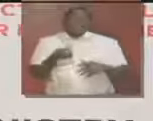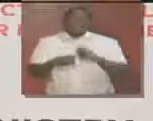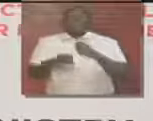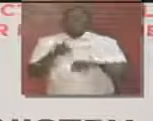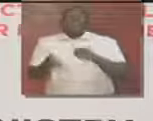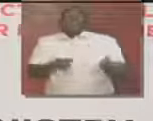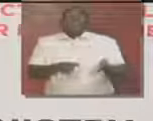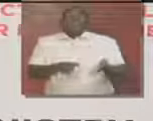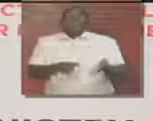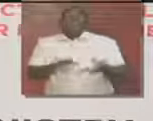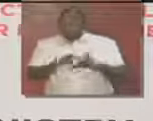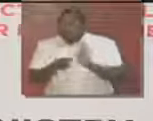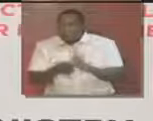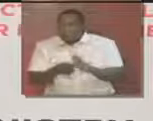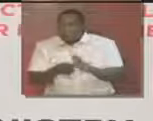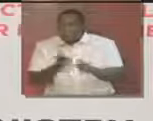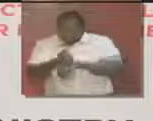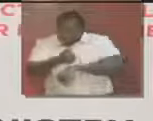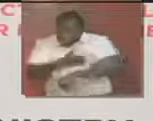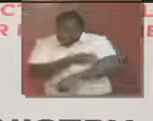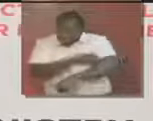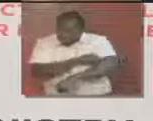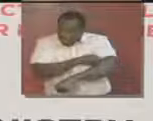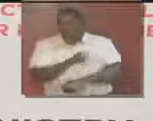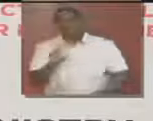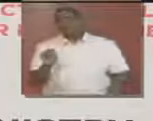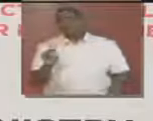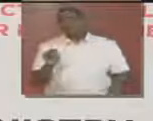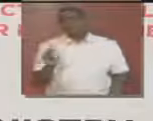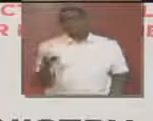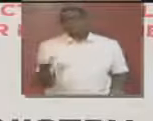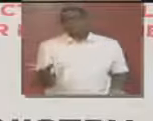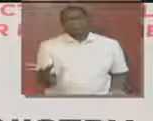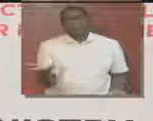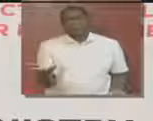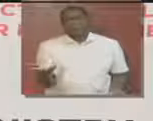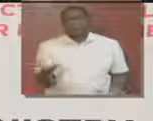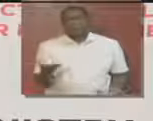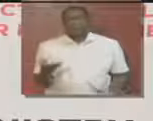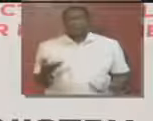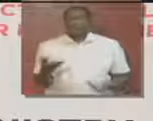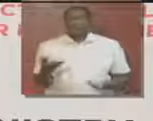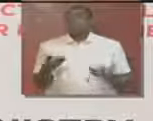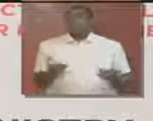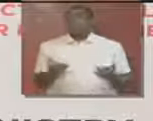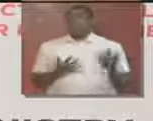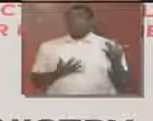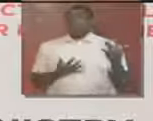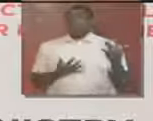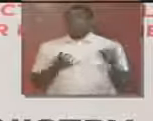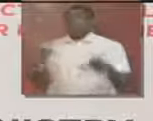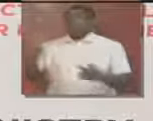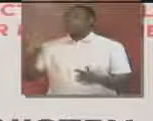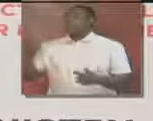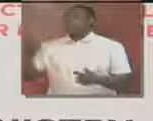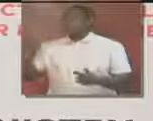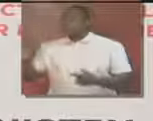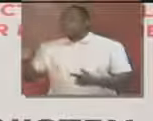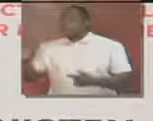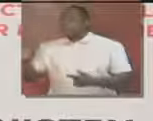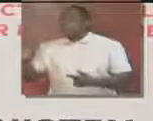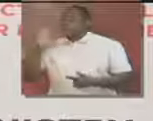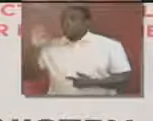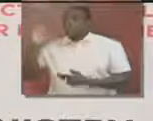vaccine. So at this point, while we await the further position from WHO, none of the